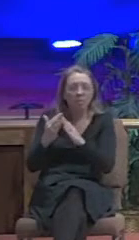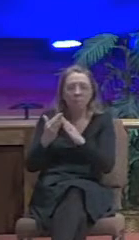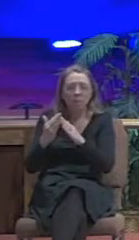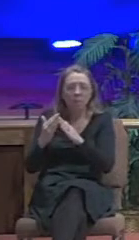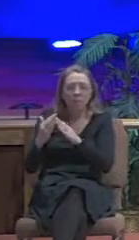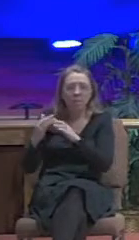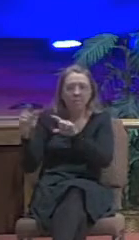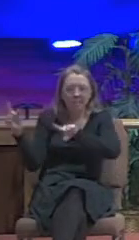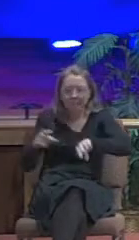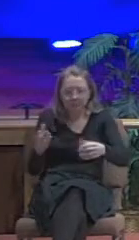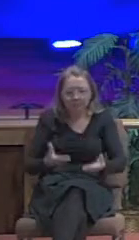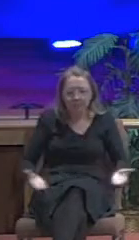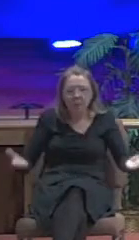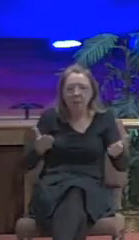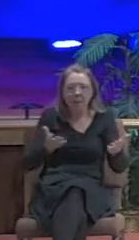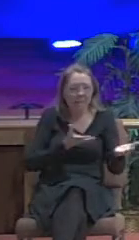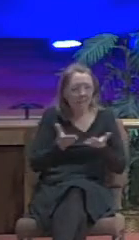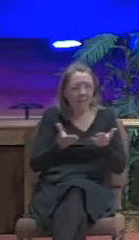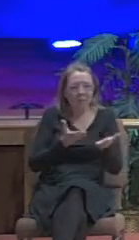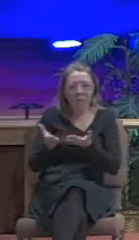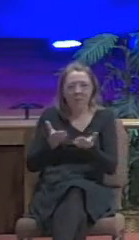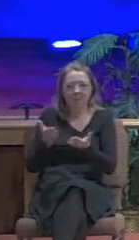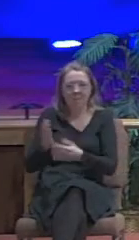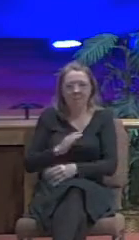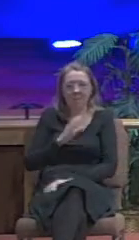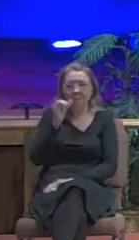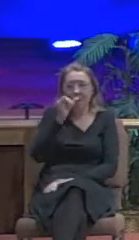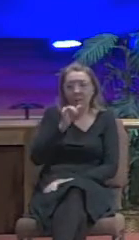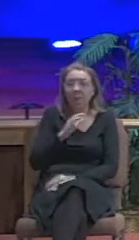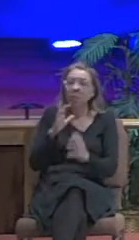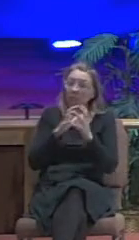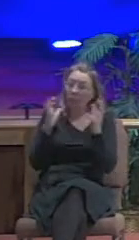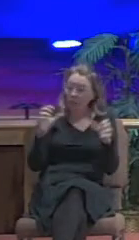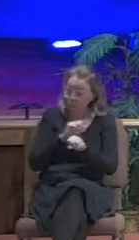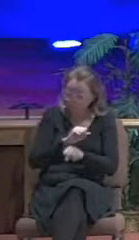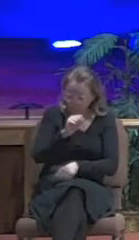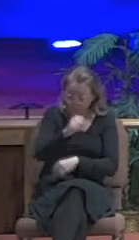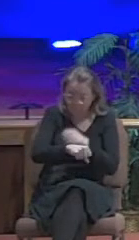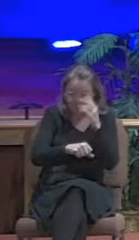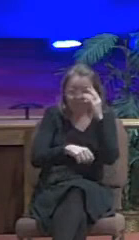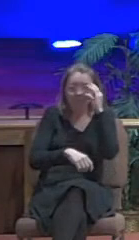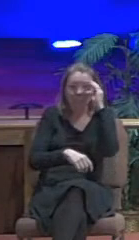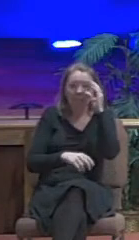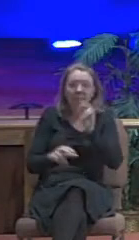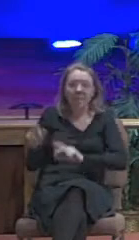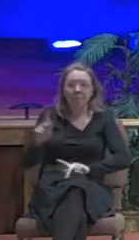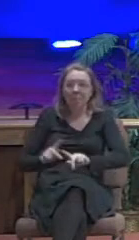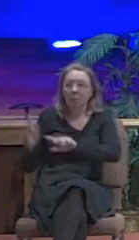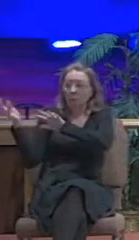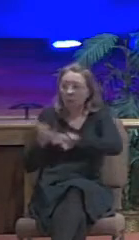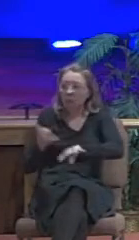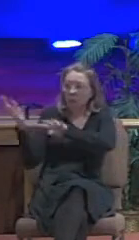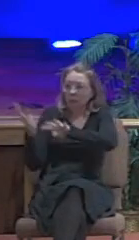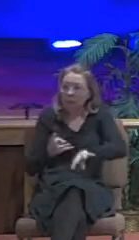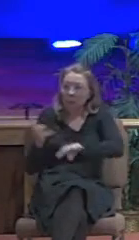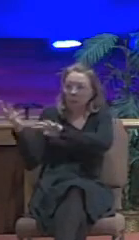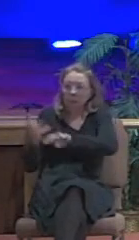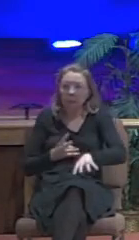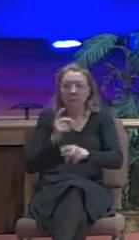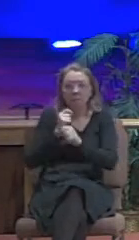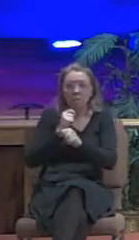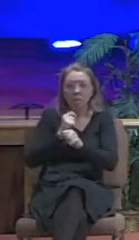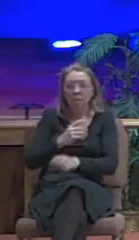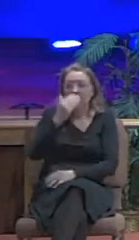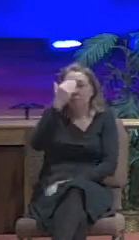Was it a lot of work? You betcha. Anybody that unloaded those trucks knew you were on ibuprofen and